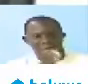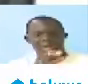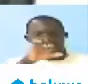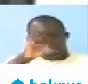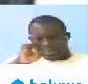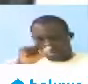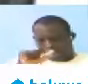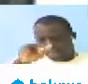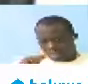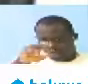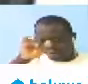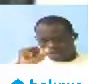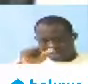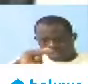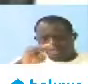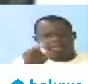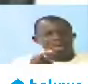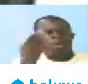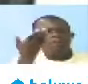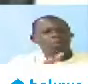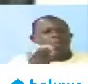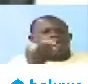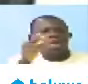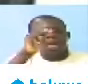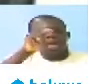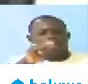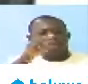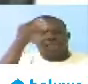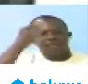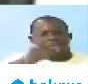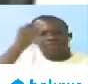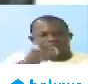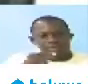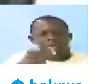surname, real surname is Sanyang. He is from Ndemban.